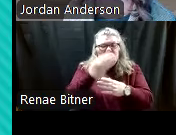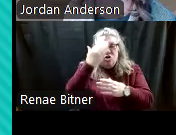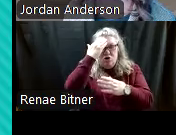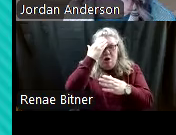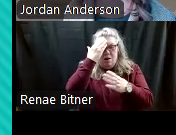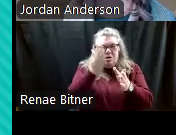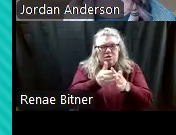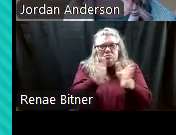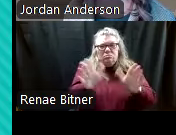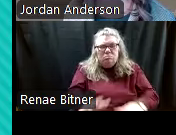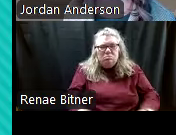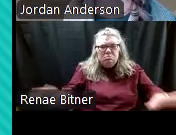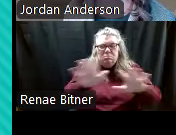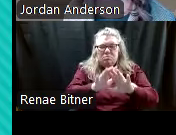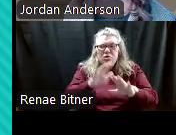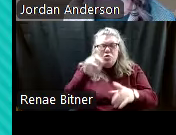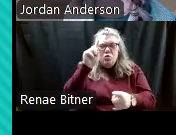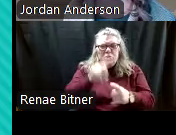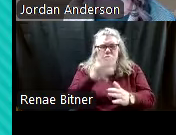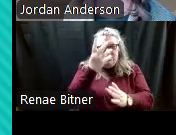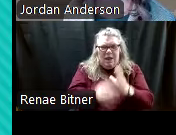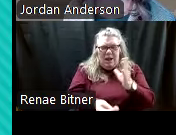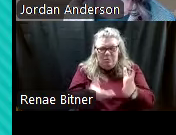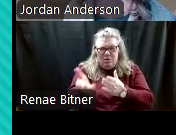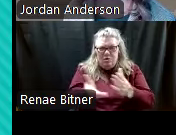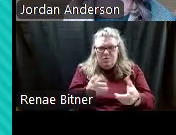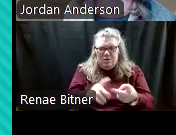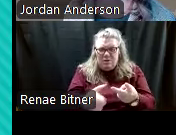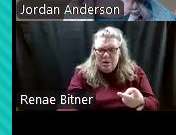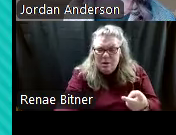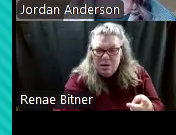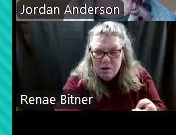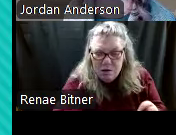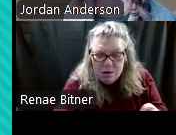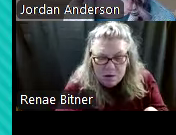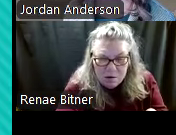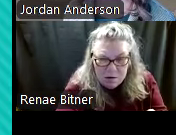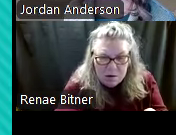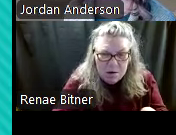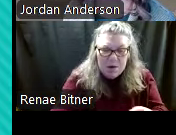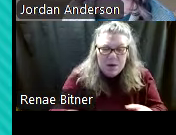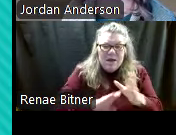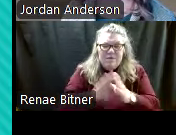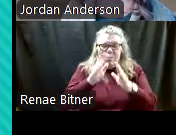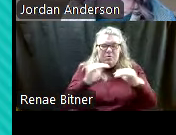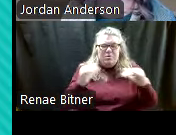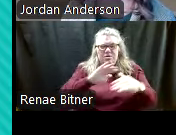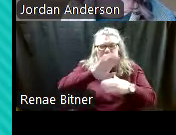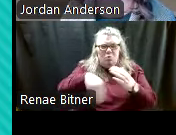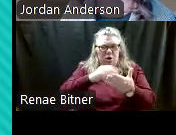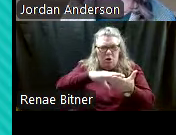widely, reduce gaps in services, and create a system where everyone learns from each other.